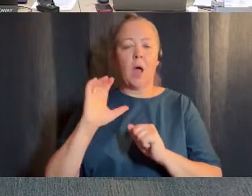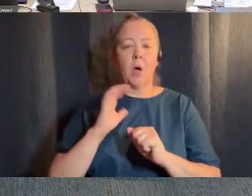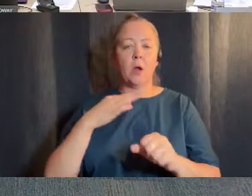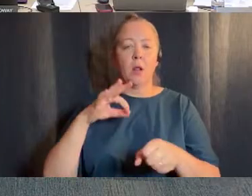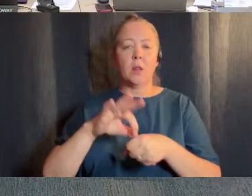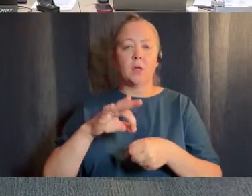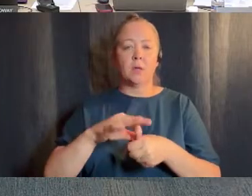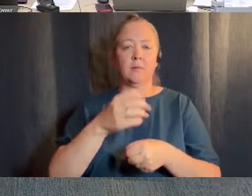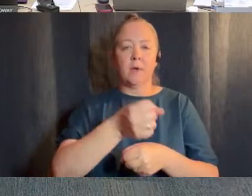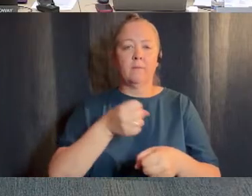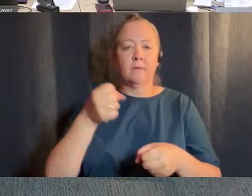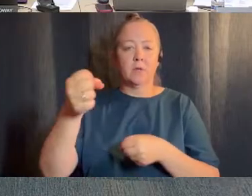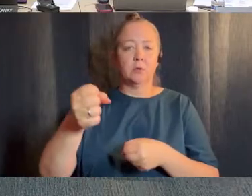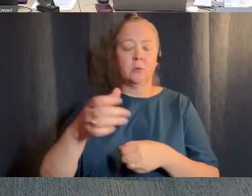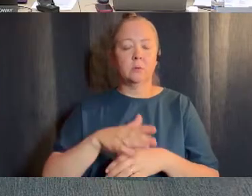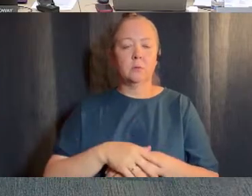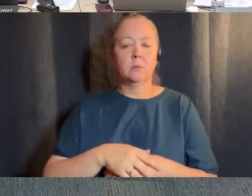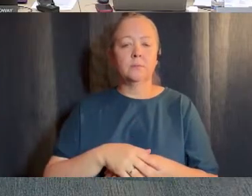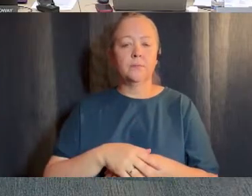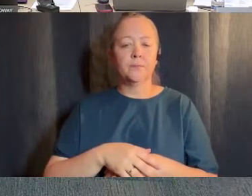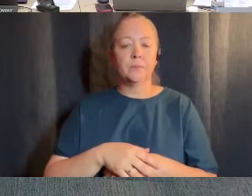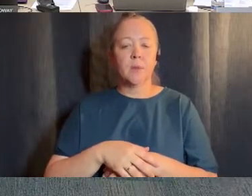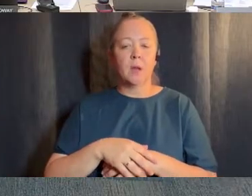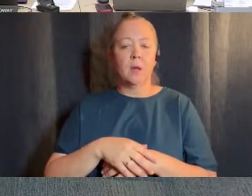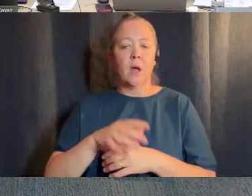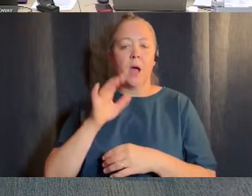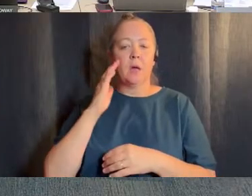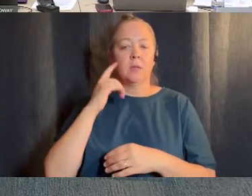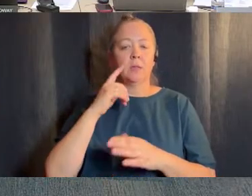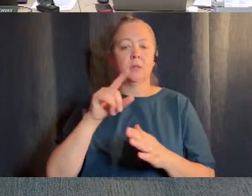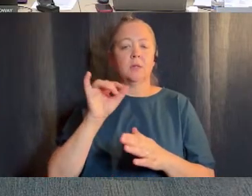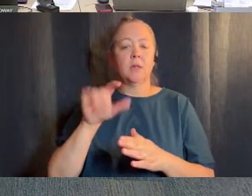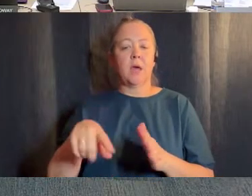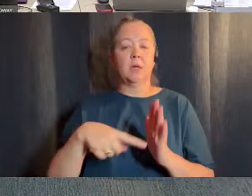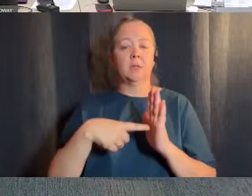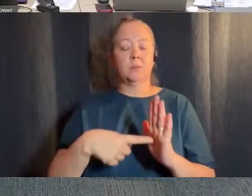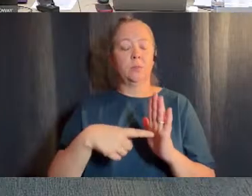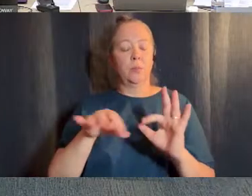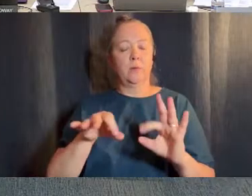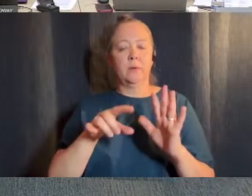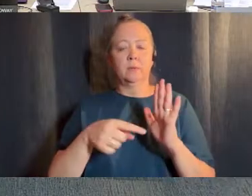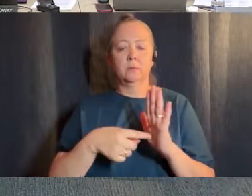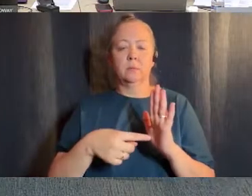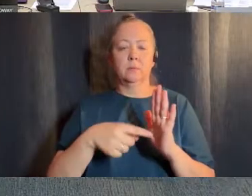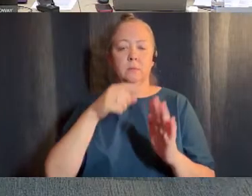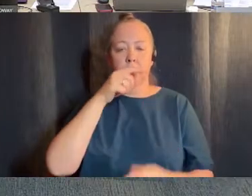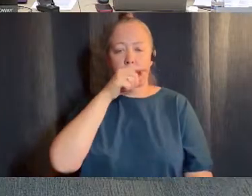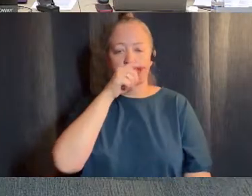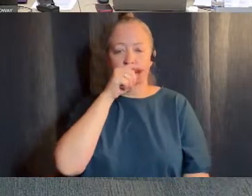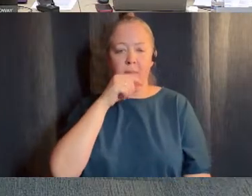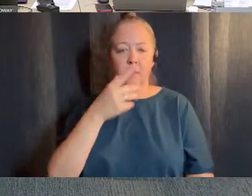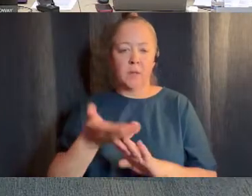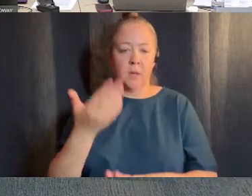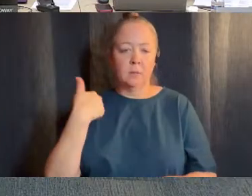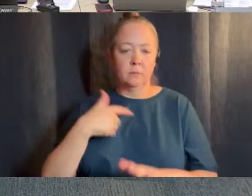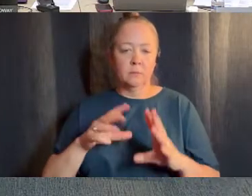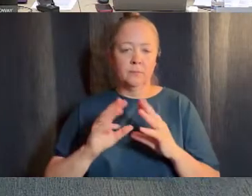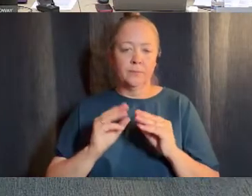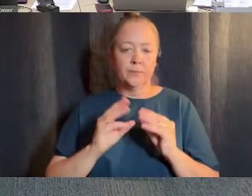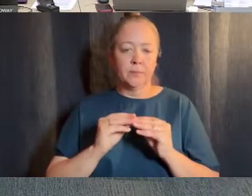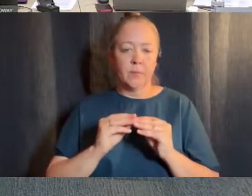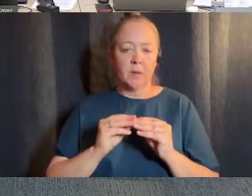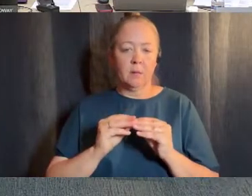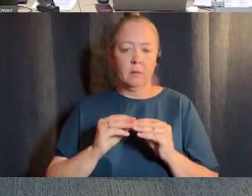Councilmember LeGloaheck and Wade. Councilmember Fry's request just wasn't important enough for an excused